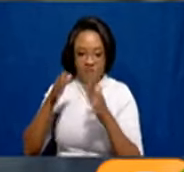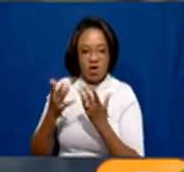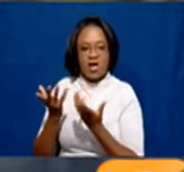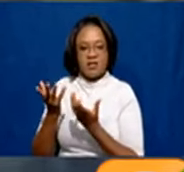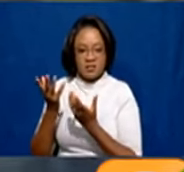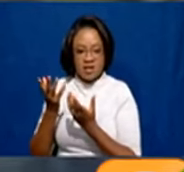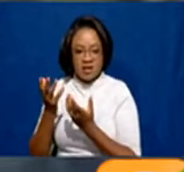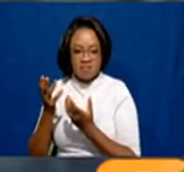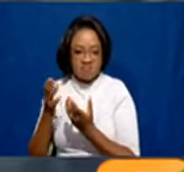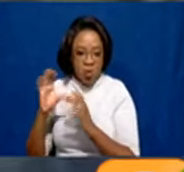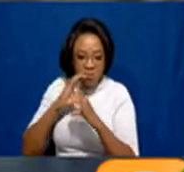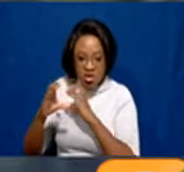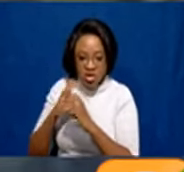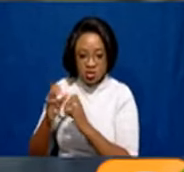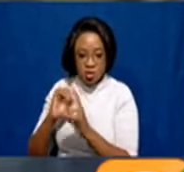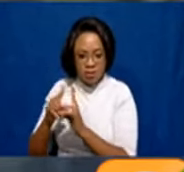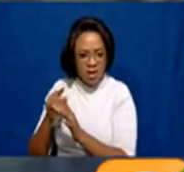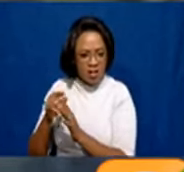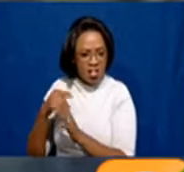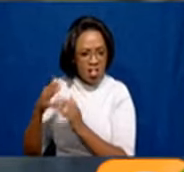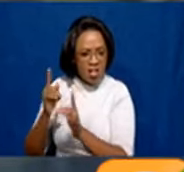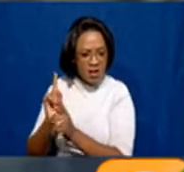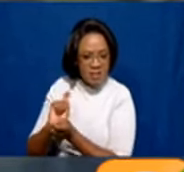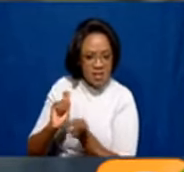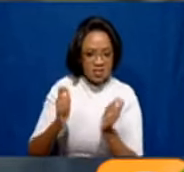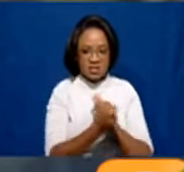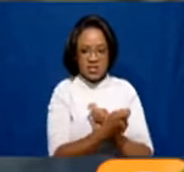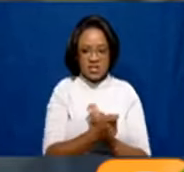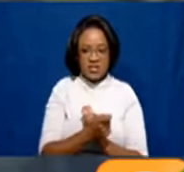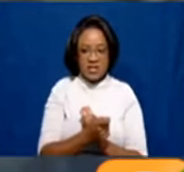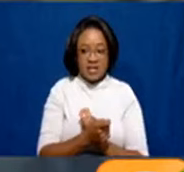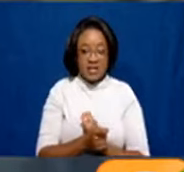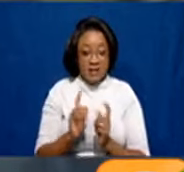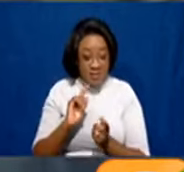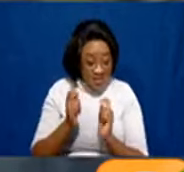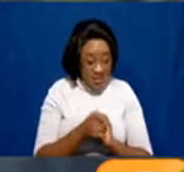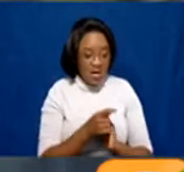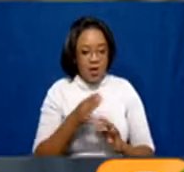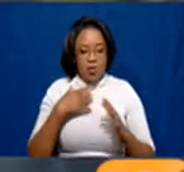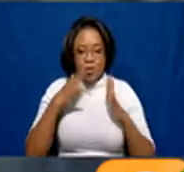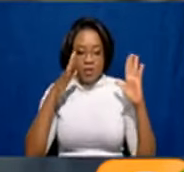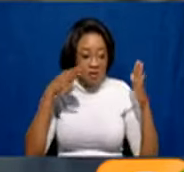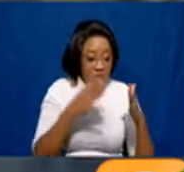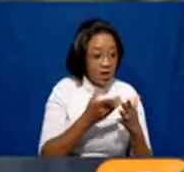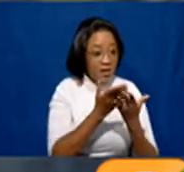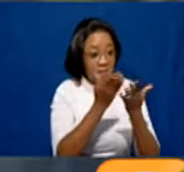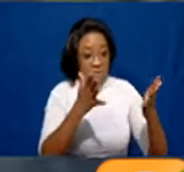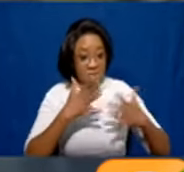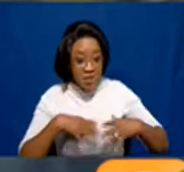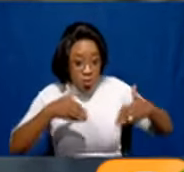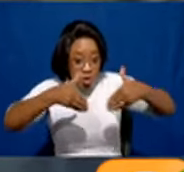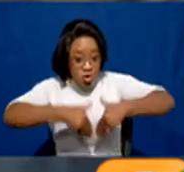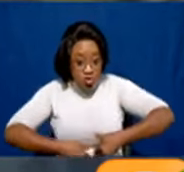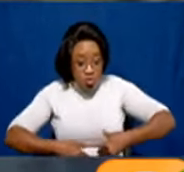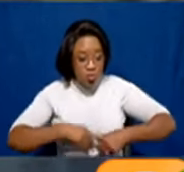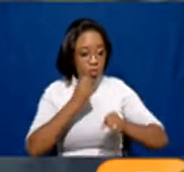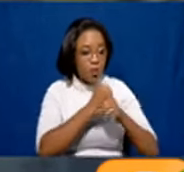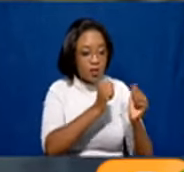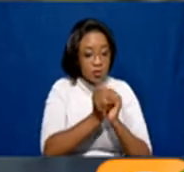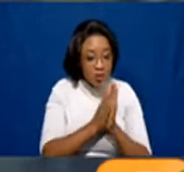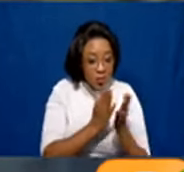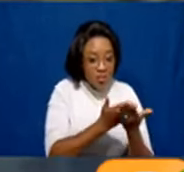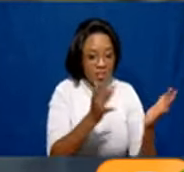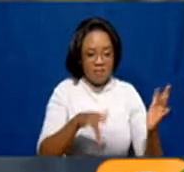But suddenly, things take a turn, and to be honest with you, took a very exciting turn for me, because working with the young people is so